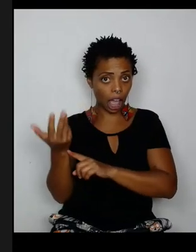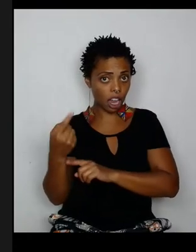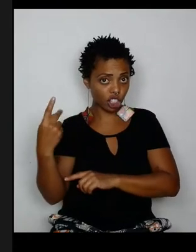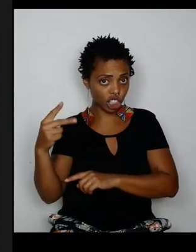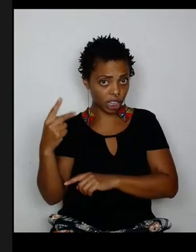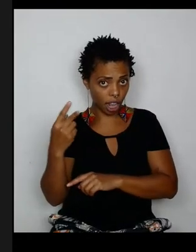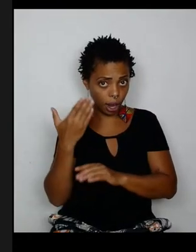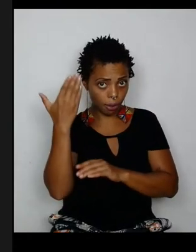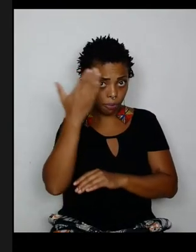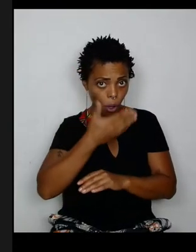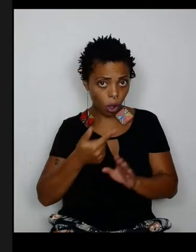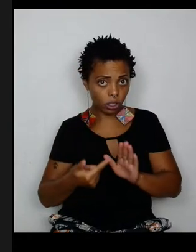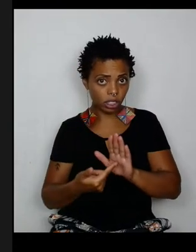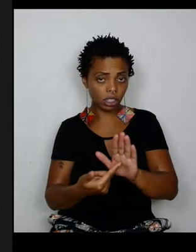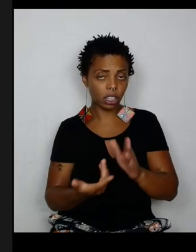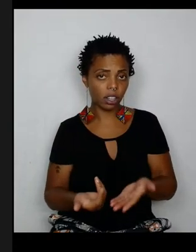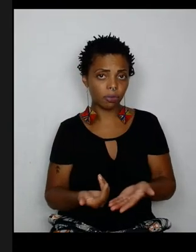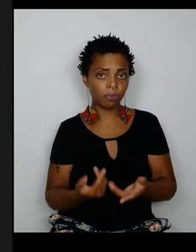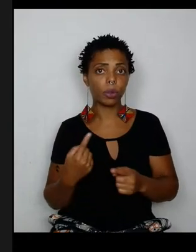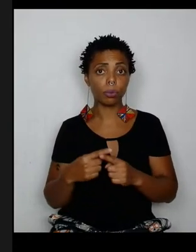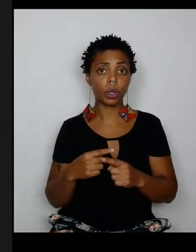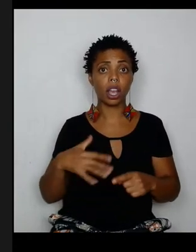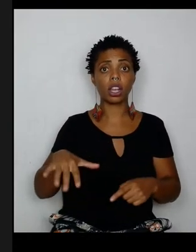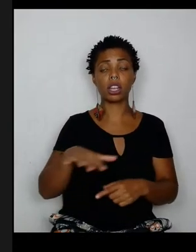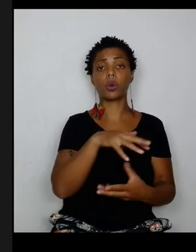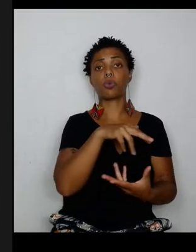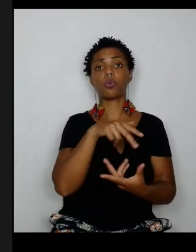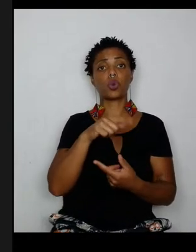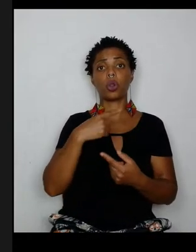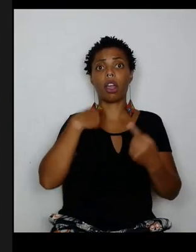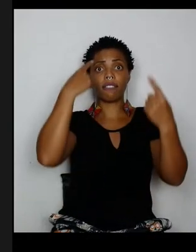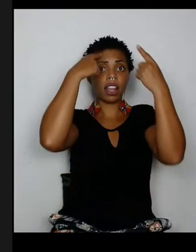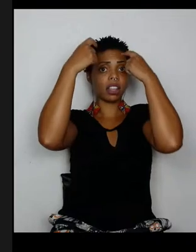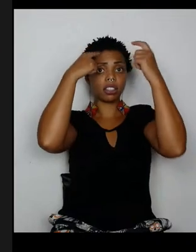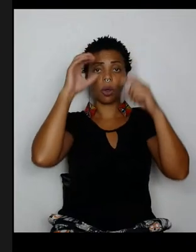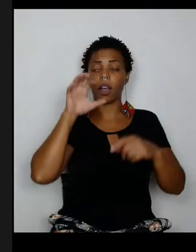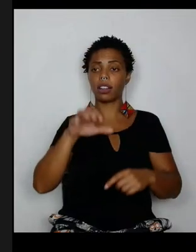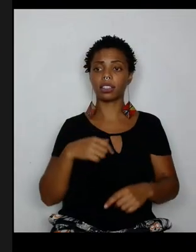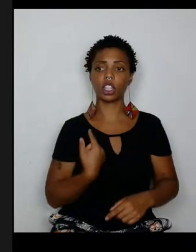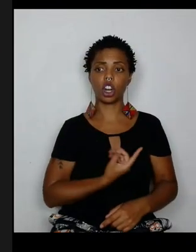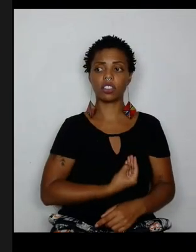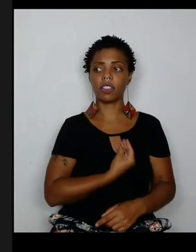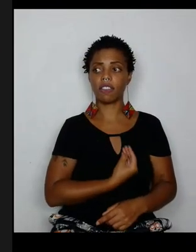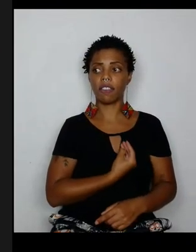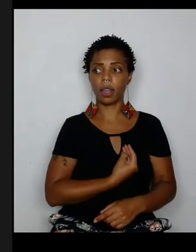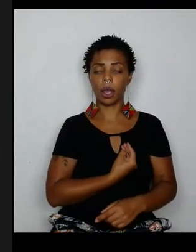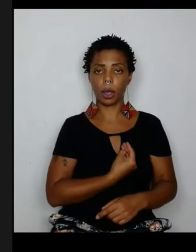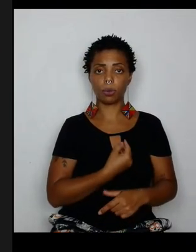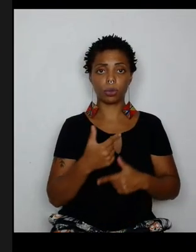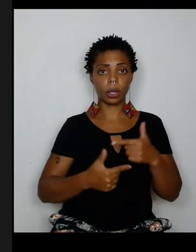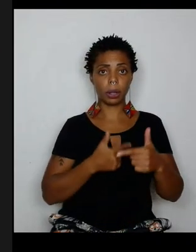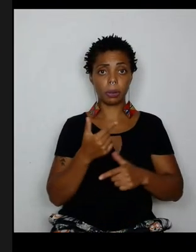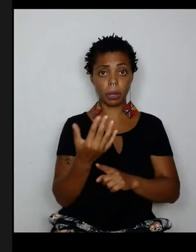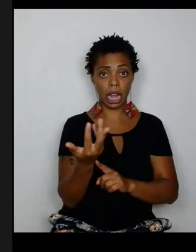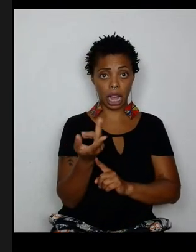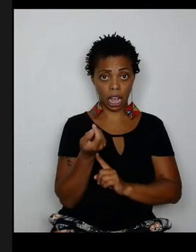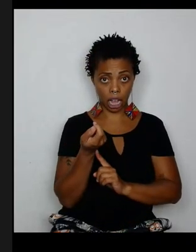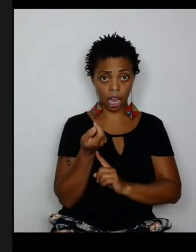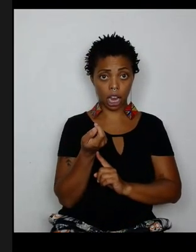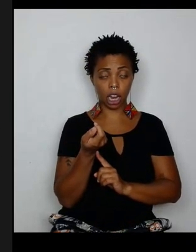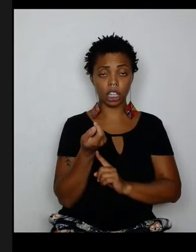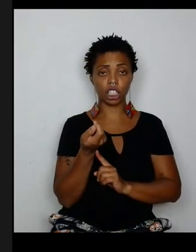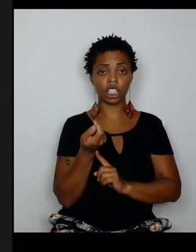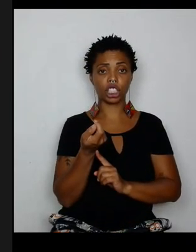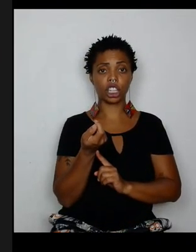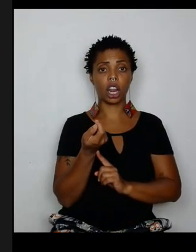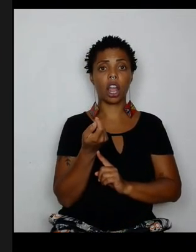sorry the word the work of art is a work of imaginative production yes but it